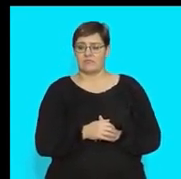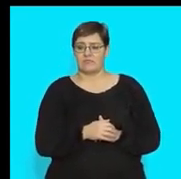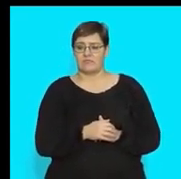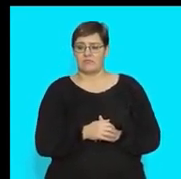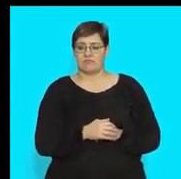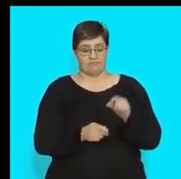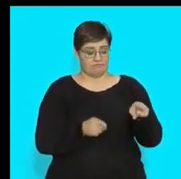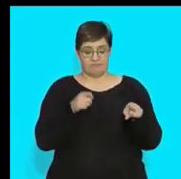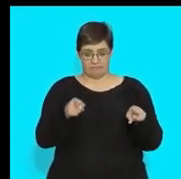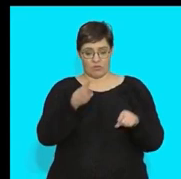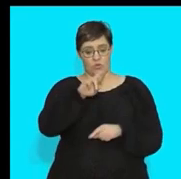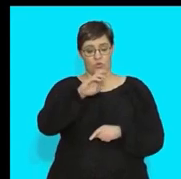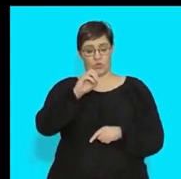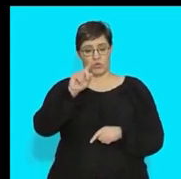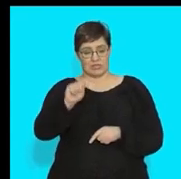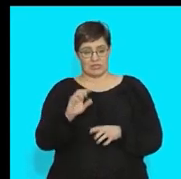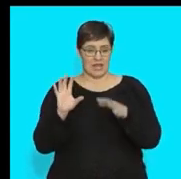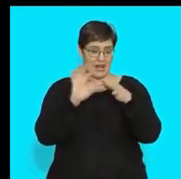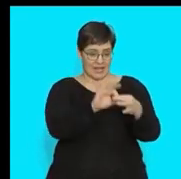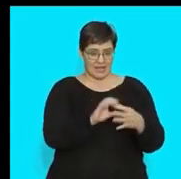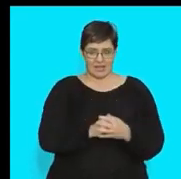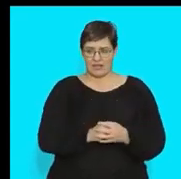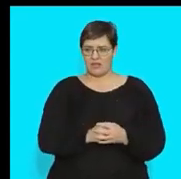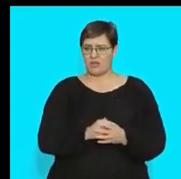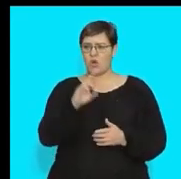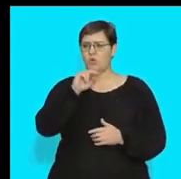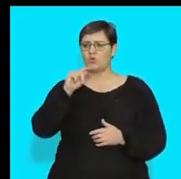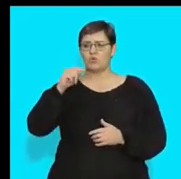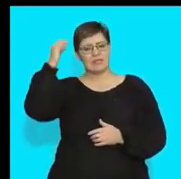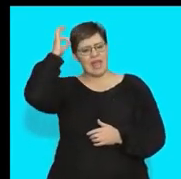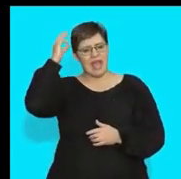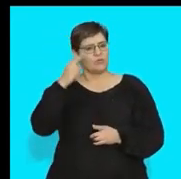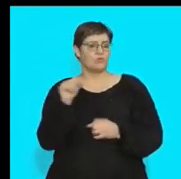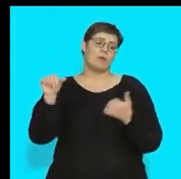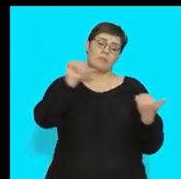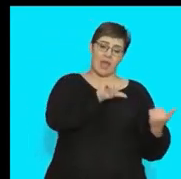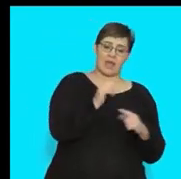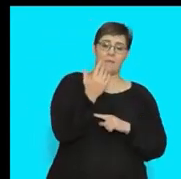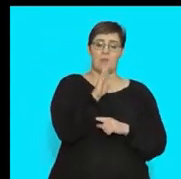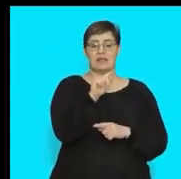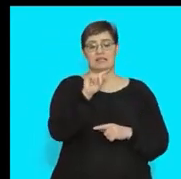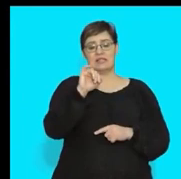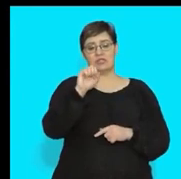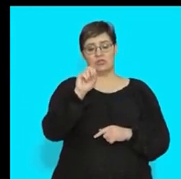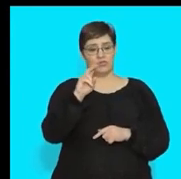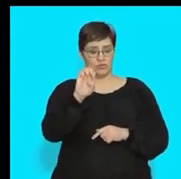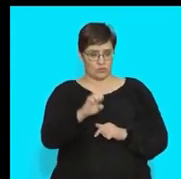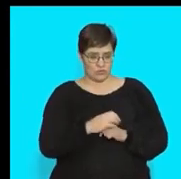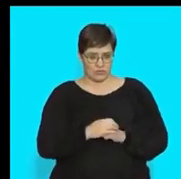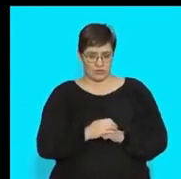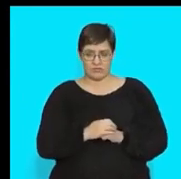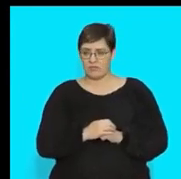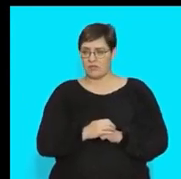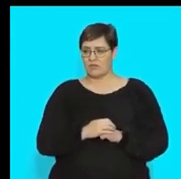again, right, the root, and where did we did the root hair? Go back to plant tissue,